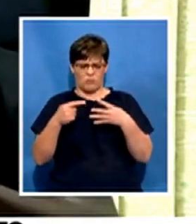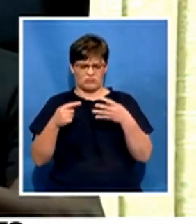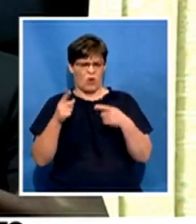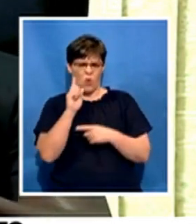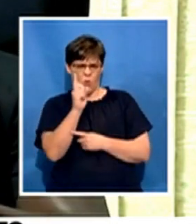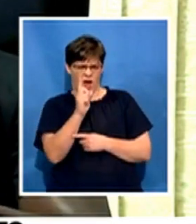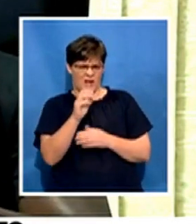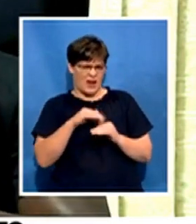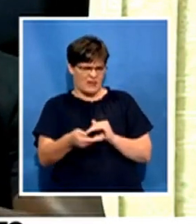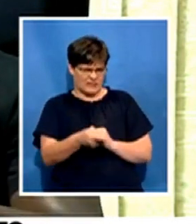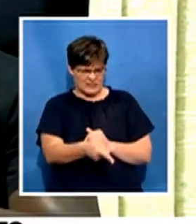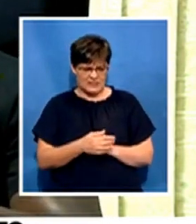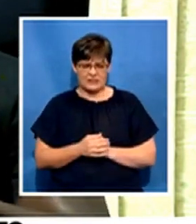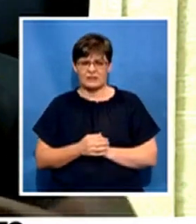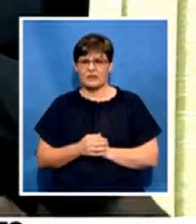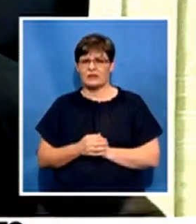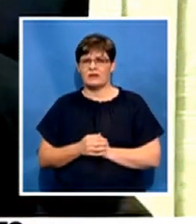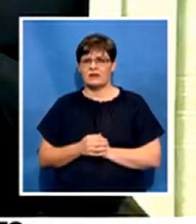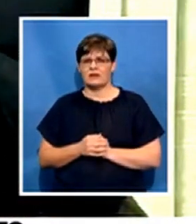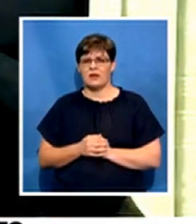But maybe